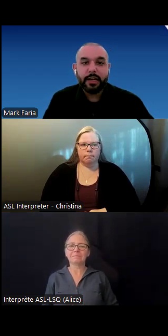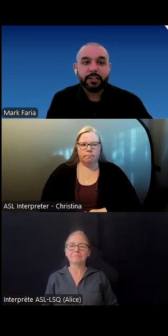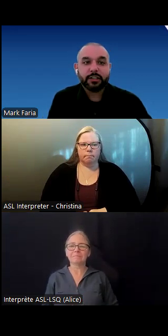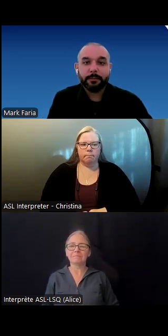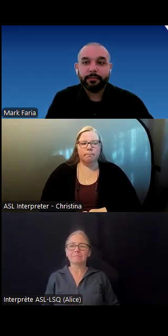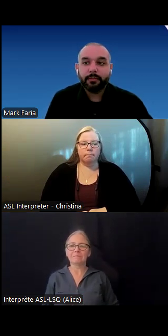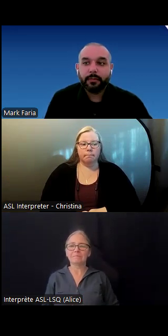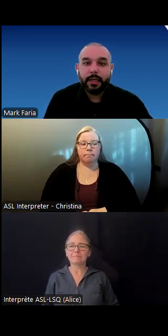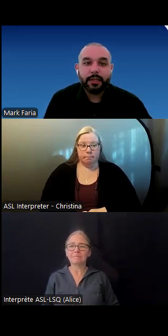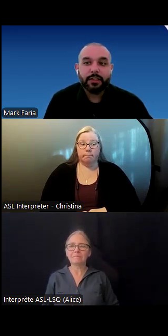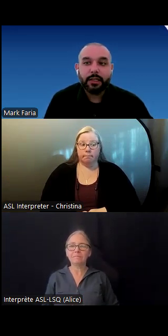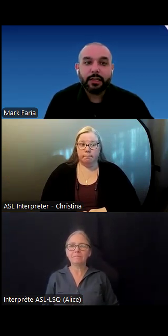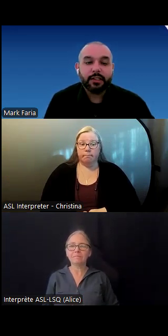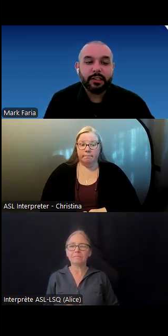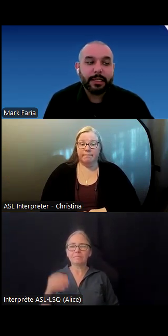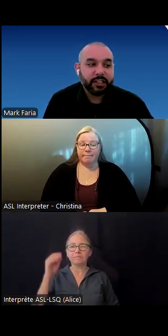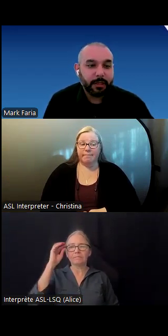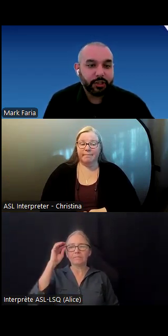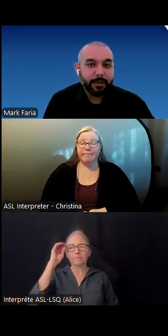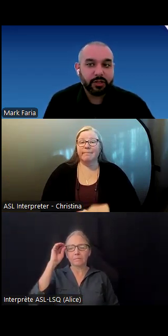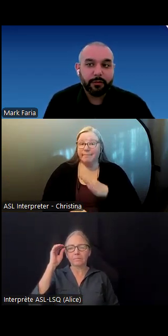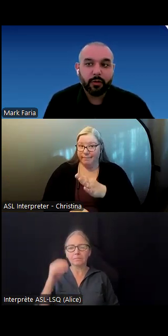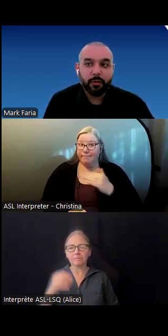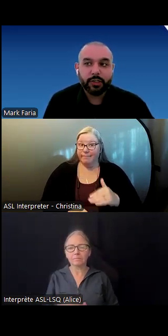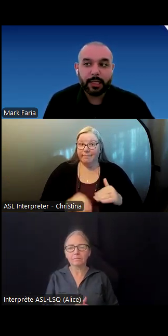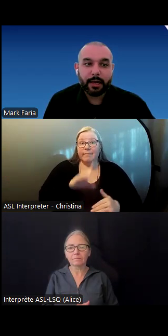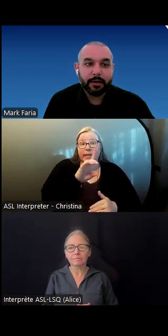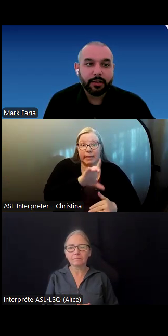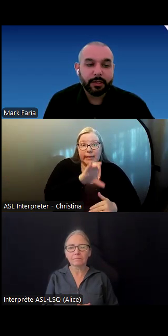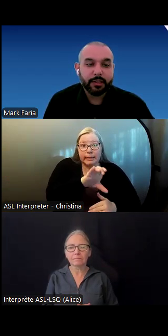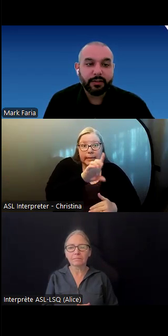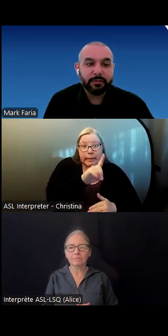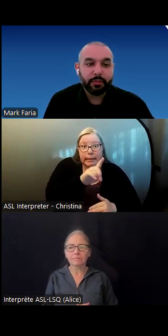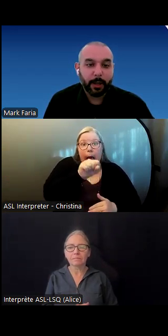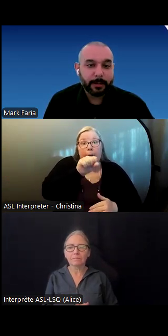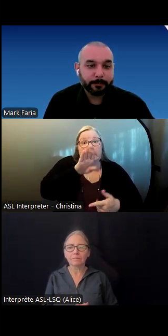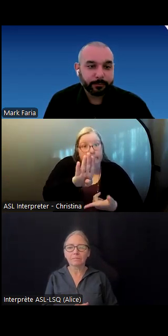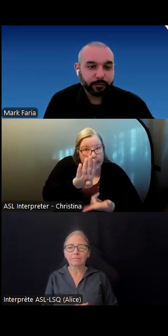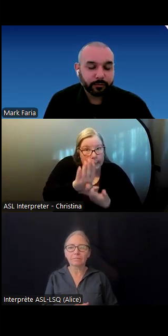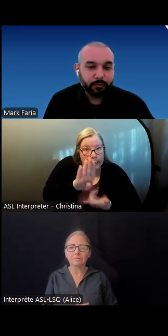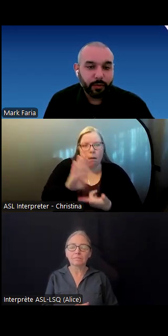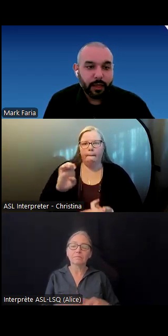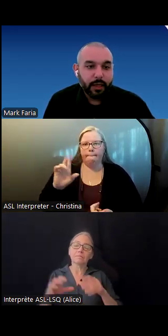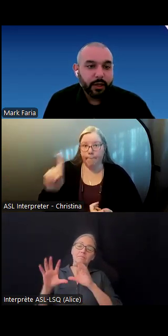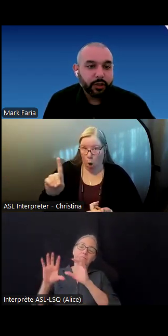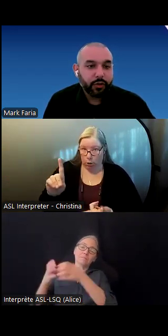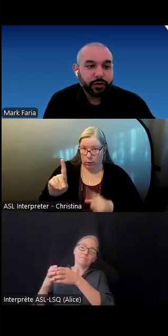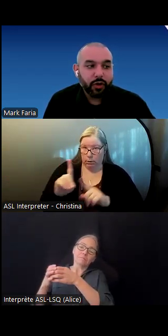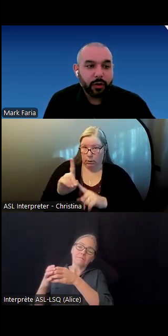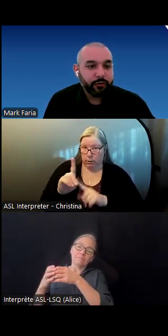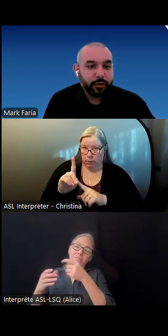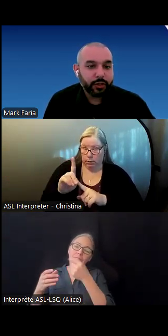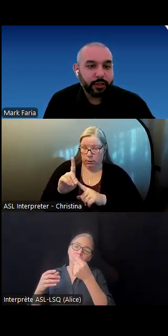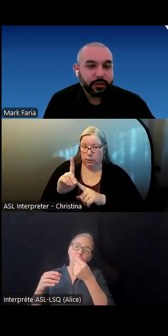Okay, so the next is the CDSB, which I mentioned before, which is the Canada Disability Savings Bond. So there's